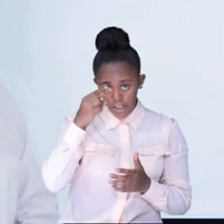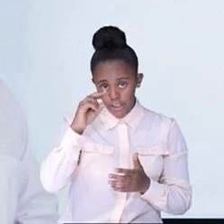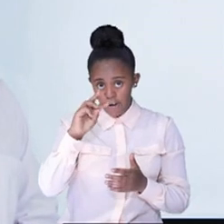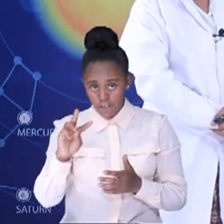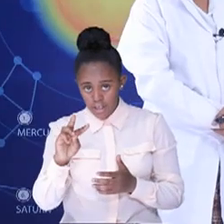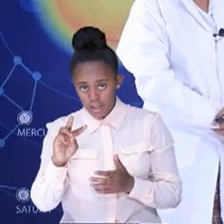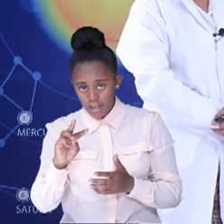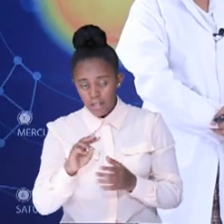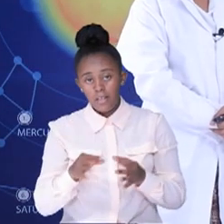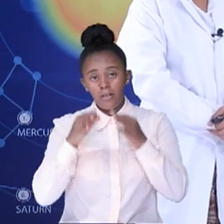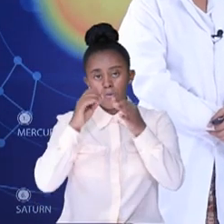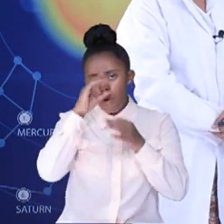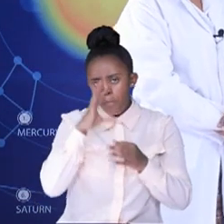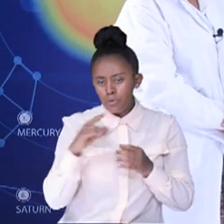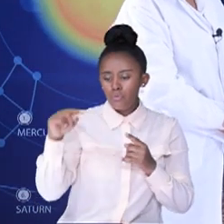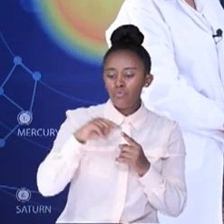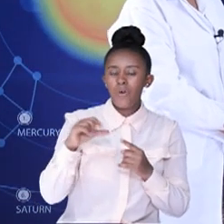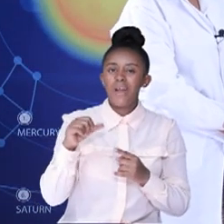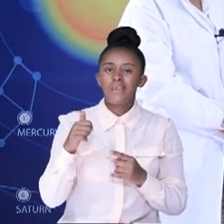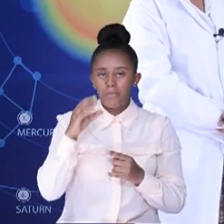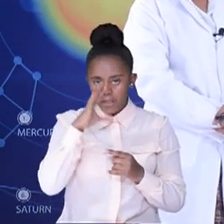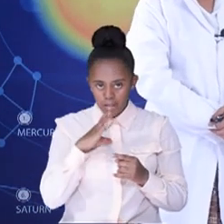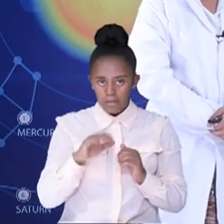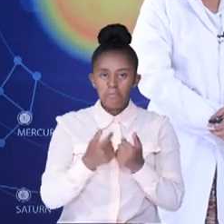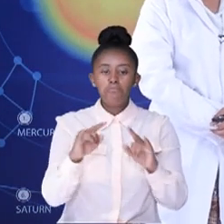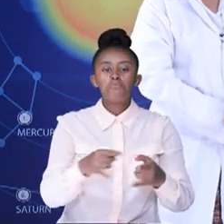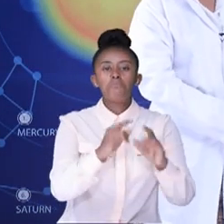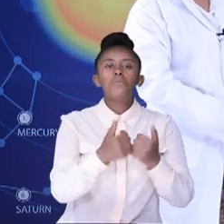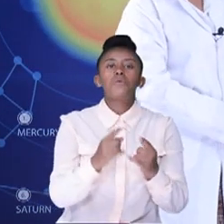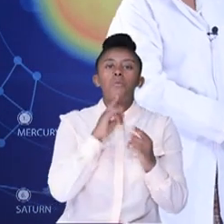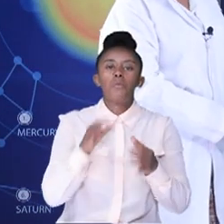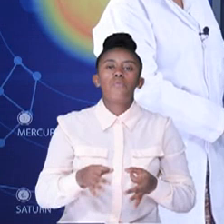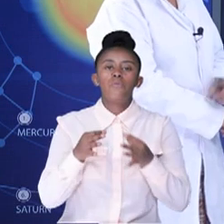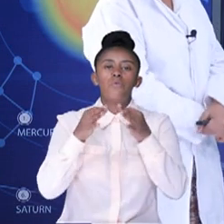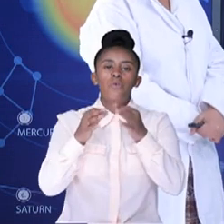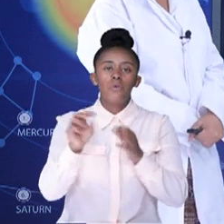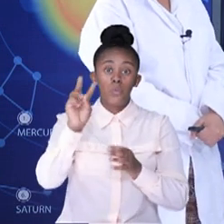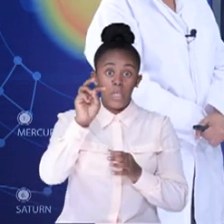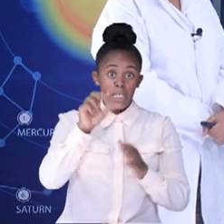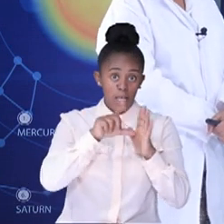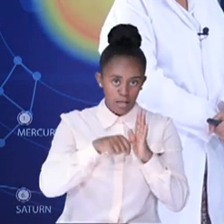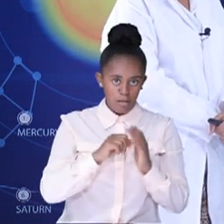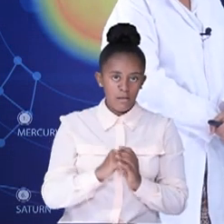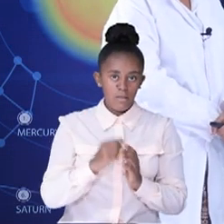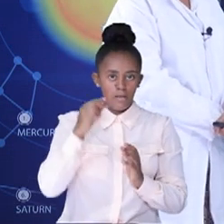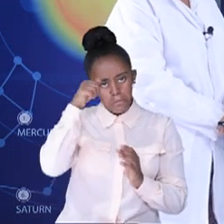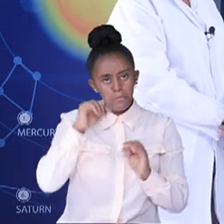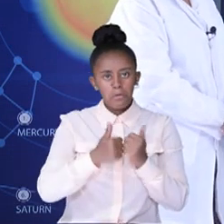the other. Again, I will give you 20 seconds to answer this question.